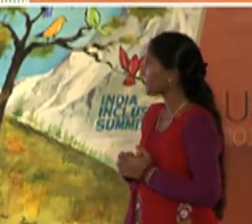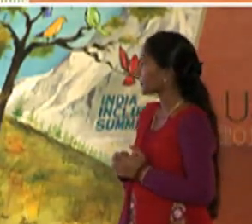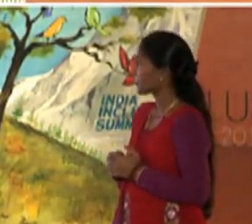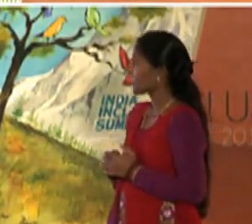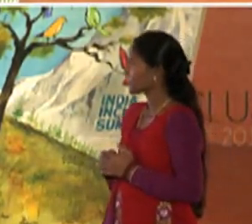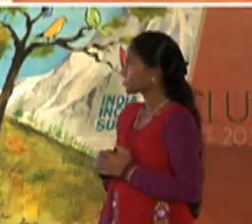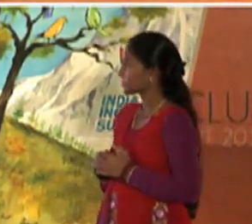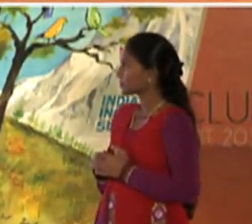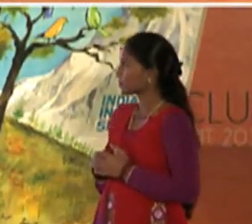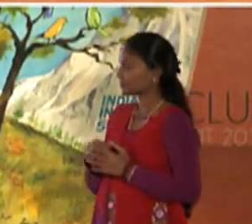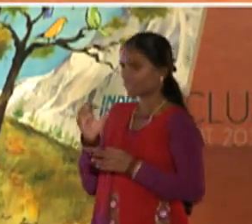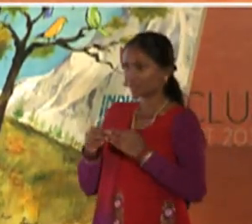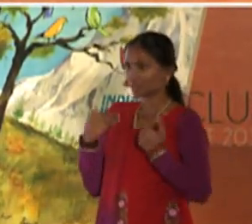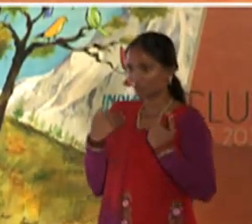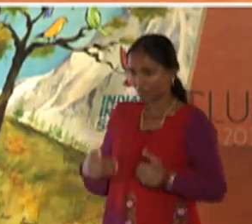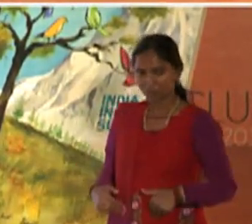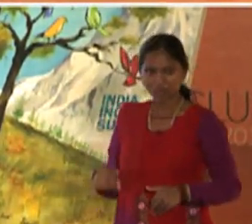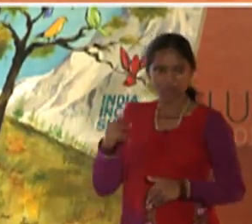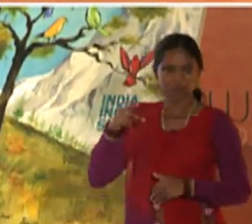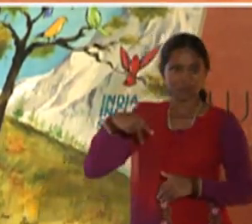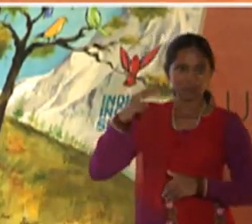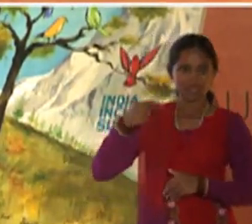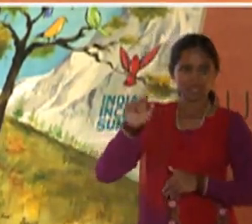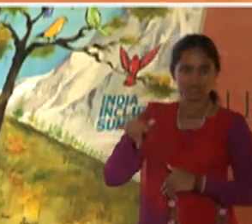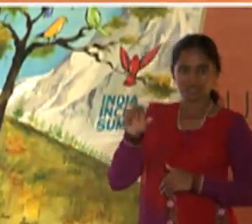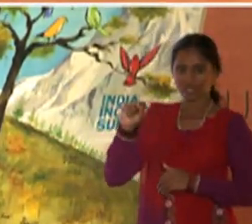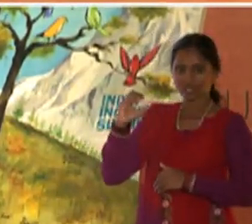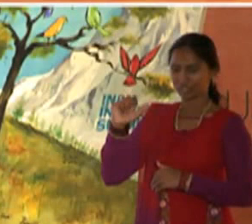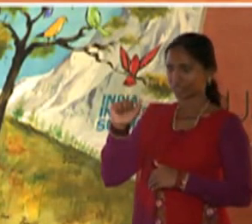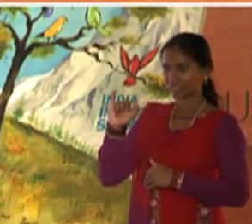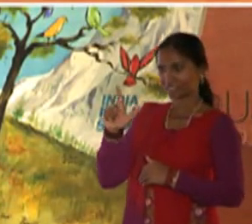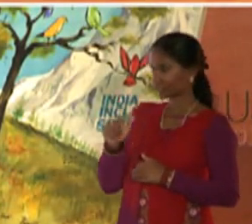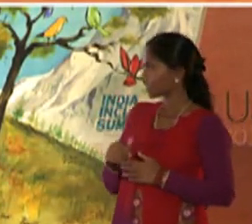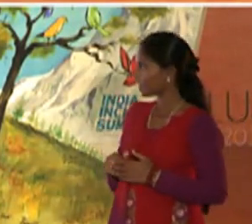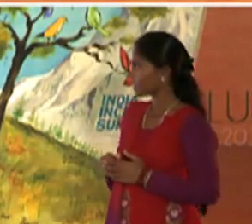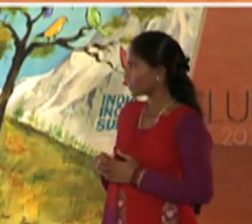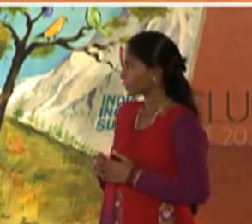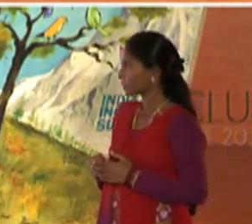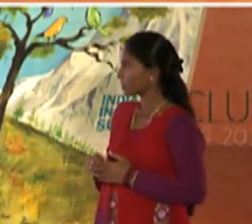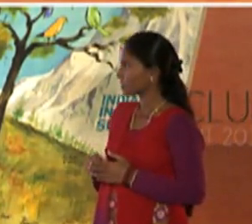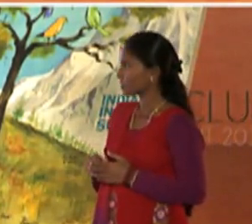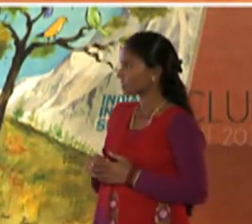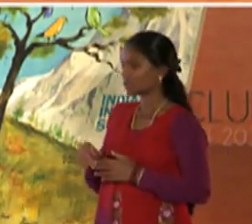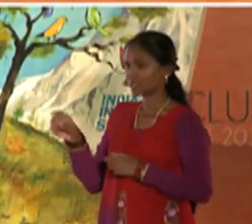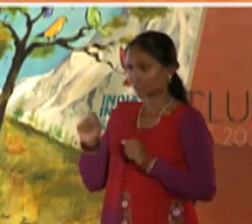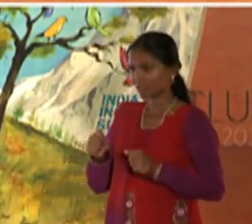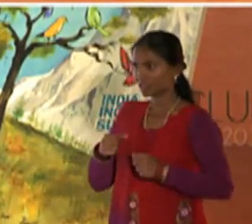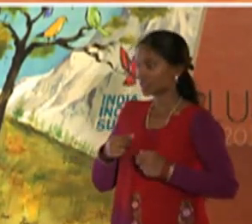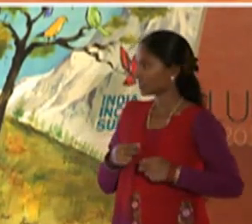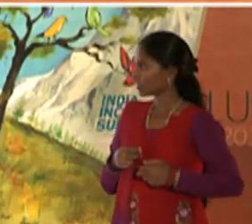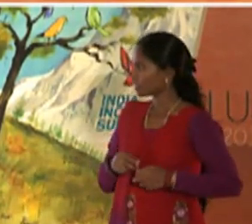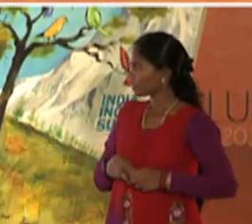was the physical barrier to going to school, to taking her to school, meant that someone from the house would have to actually carry her to